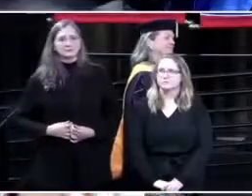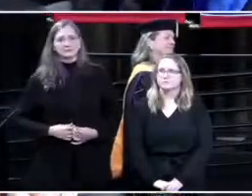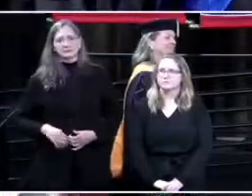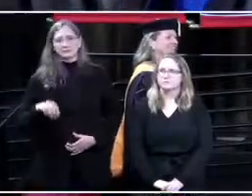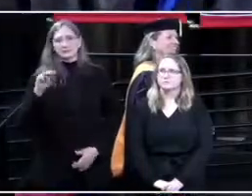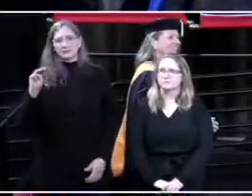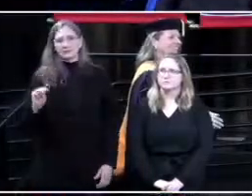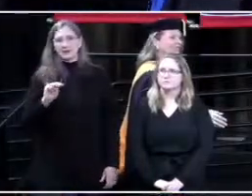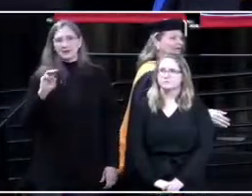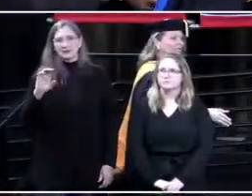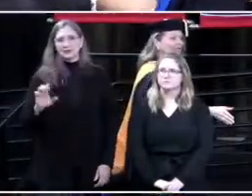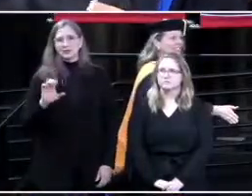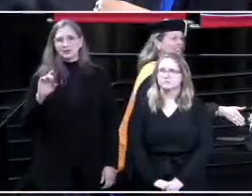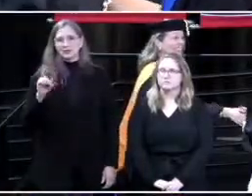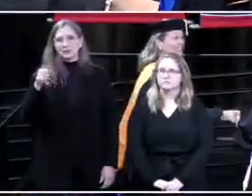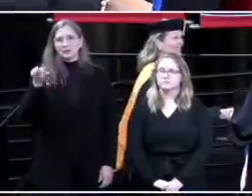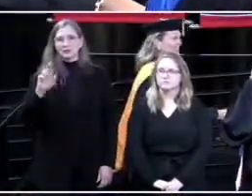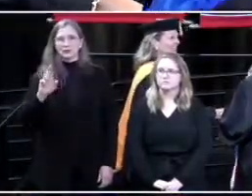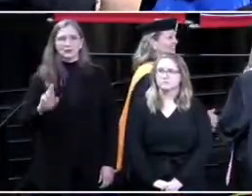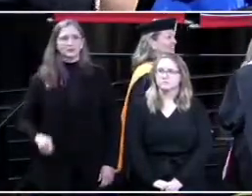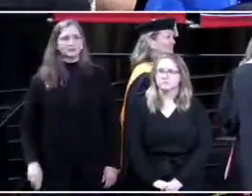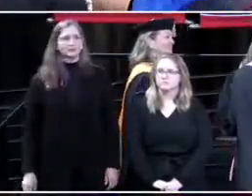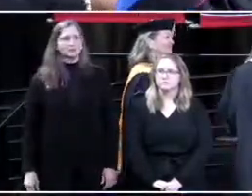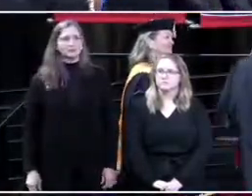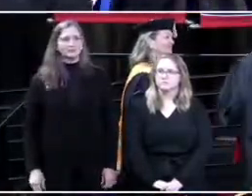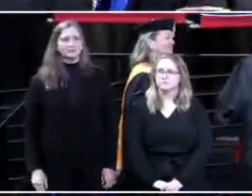Matthew Charles Cooper,